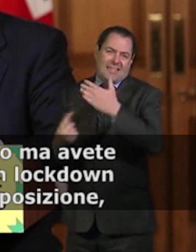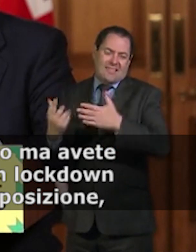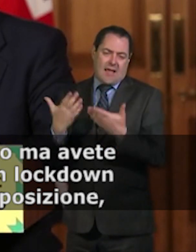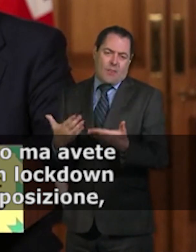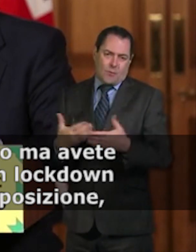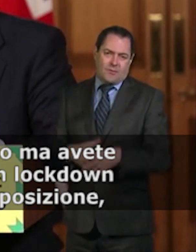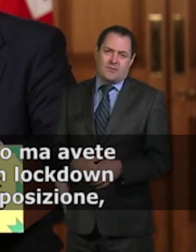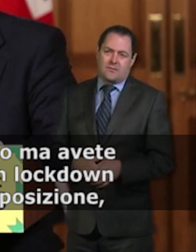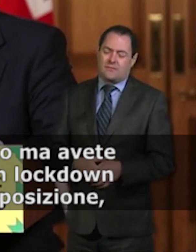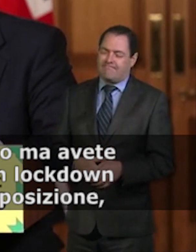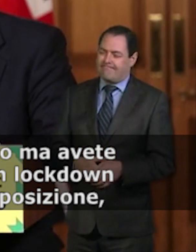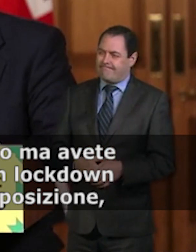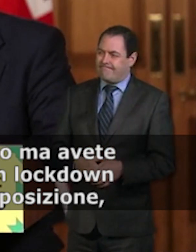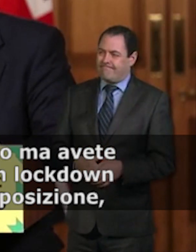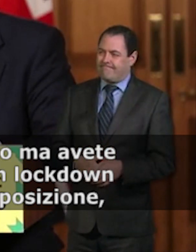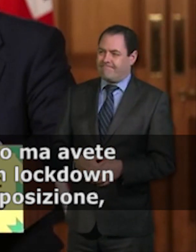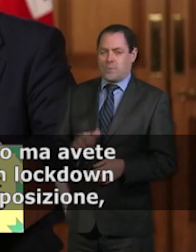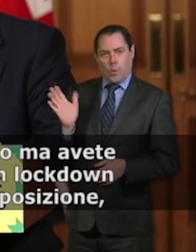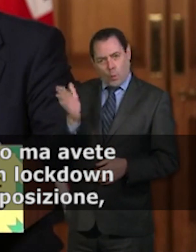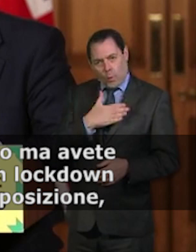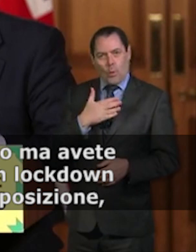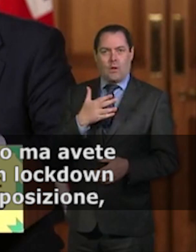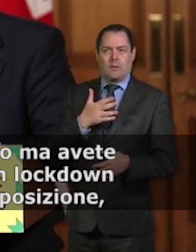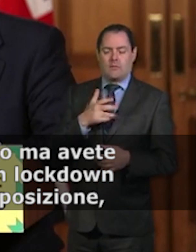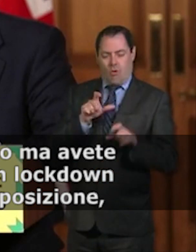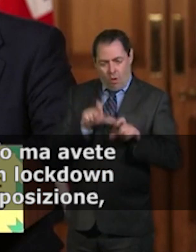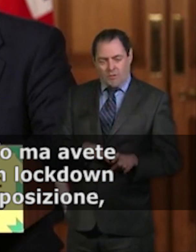everybody's been in lockdown for a long time.